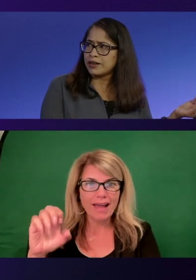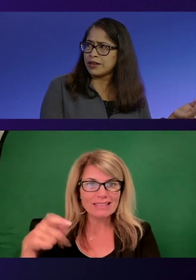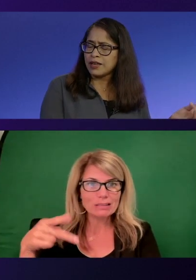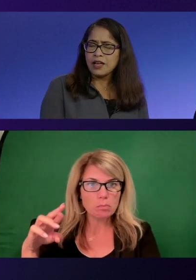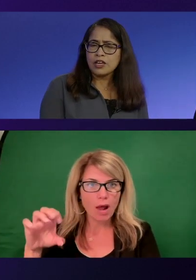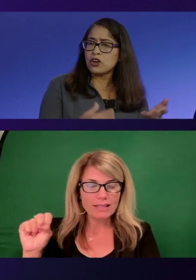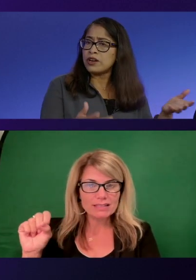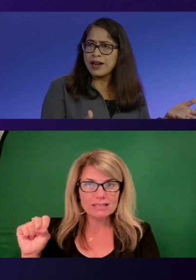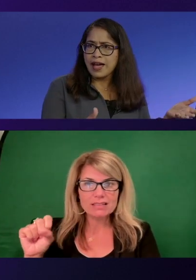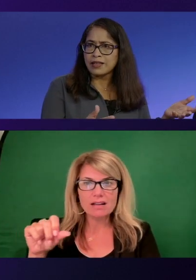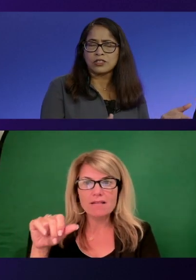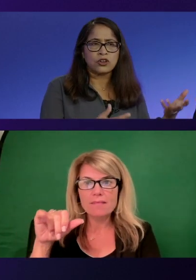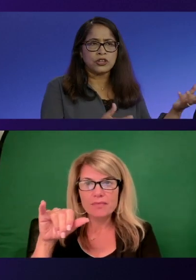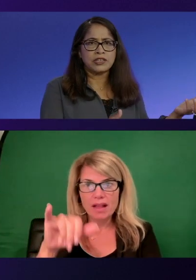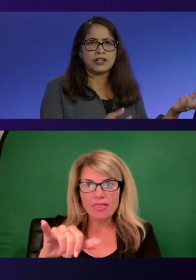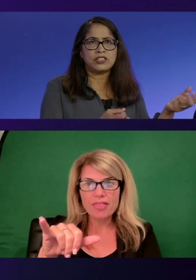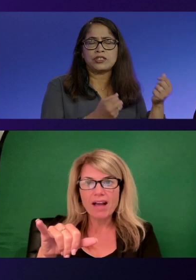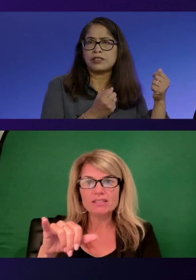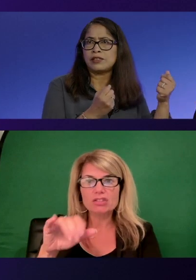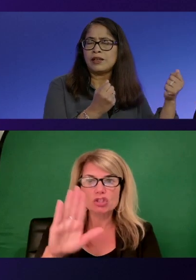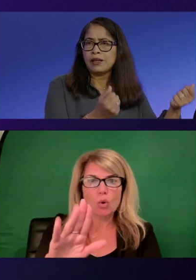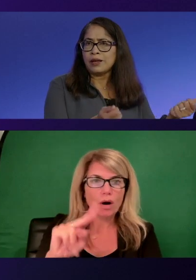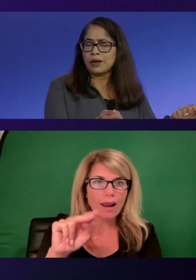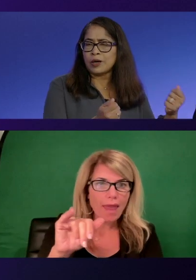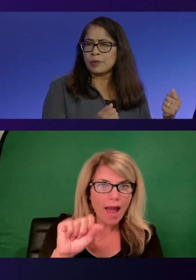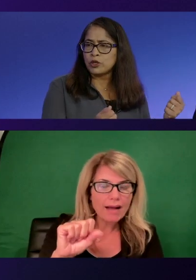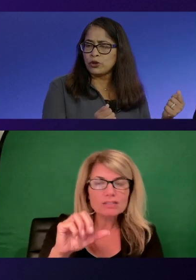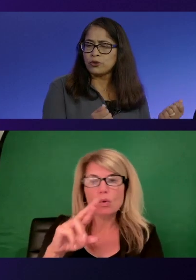attached array. Your NAS or your traditional,